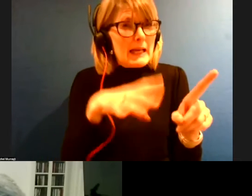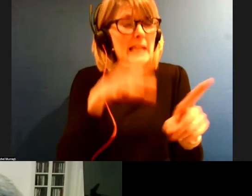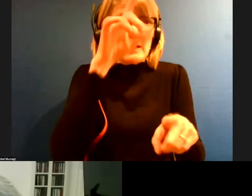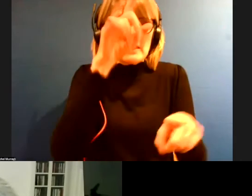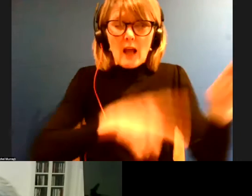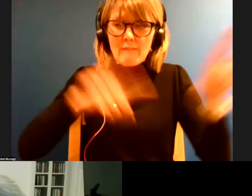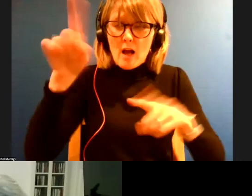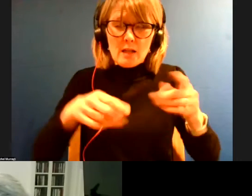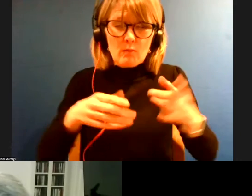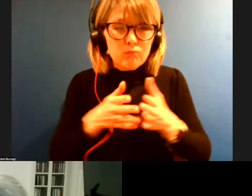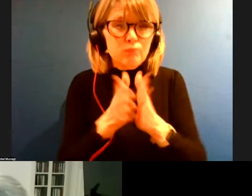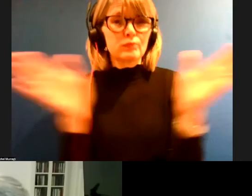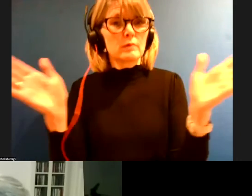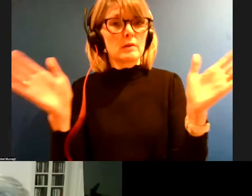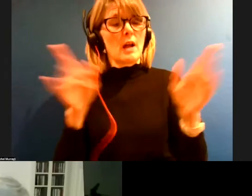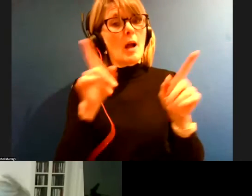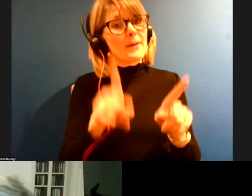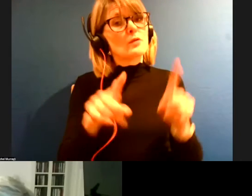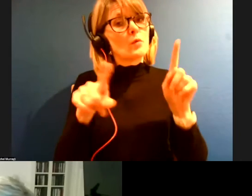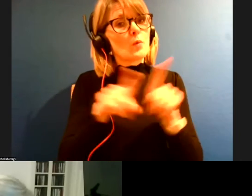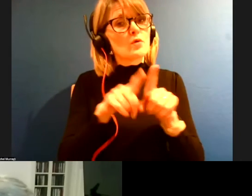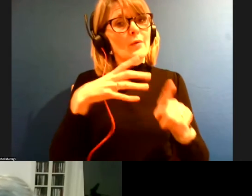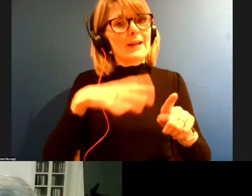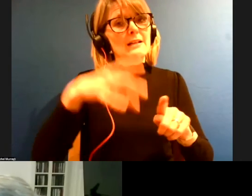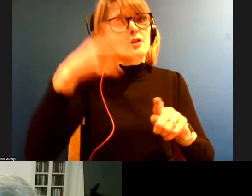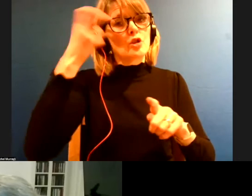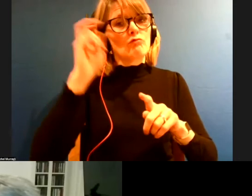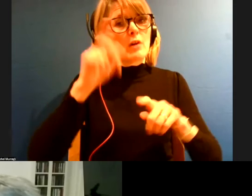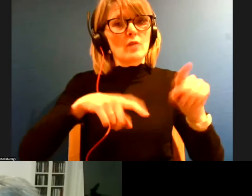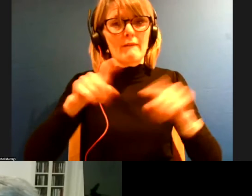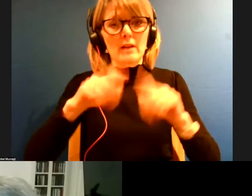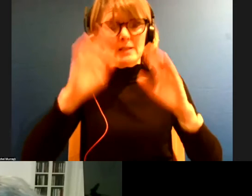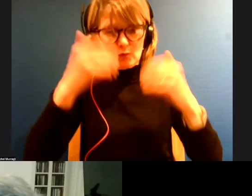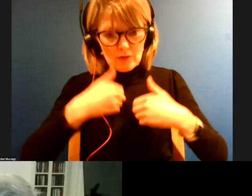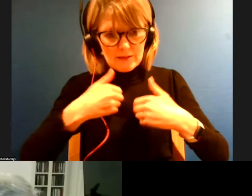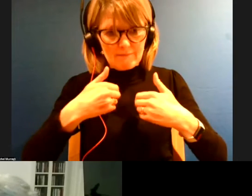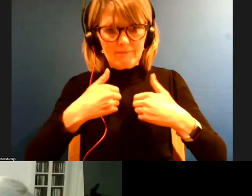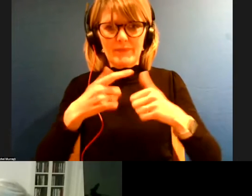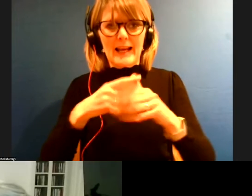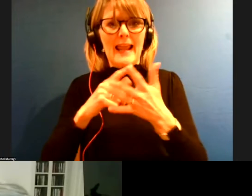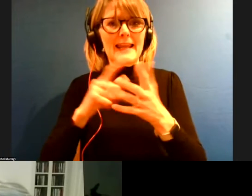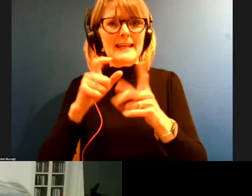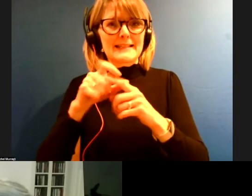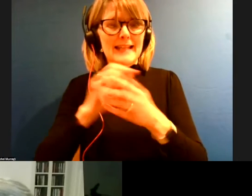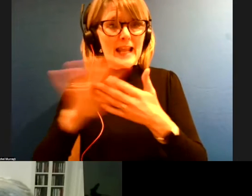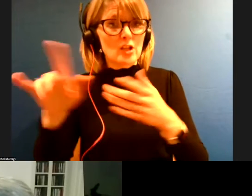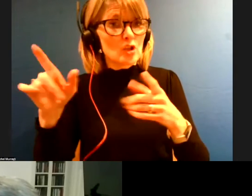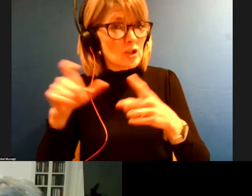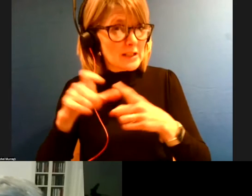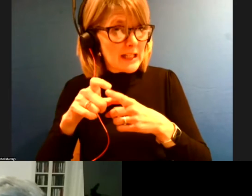diversity, but we also need neurodiversity, both autistic and ADHD